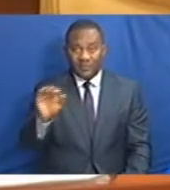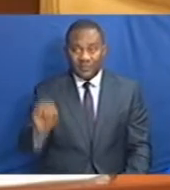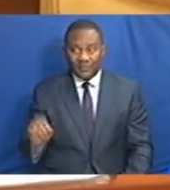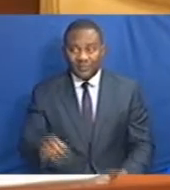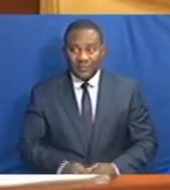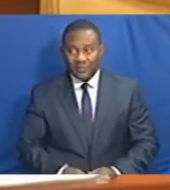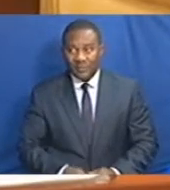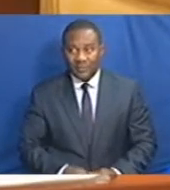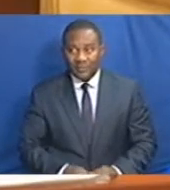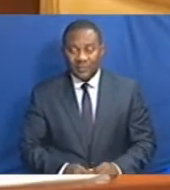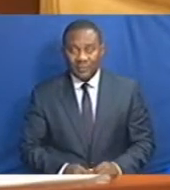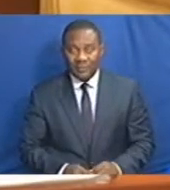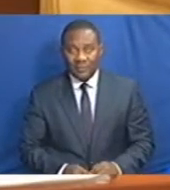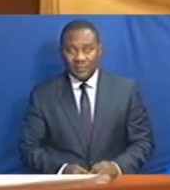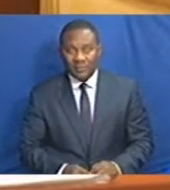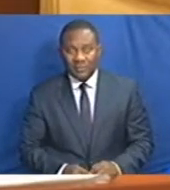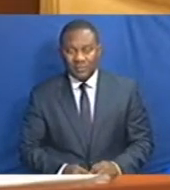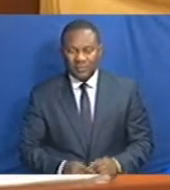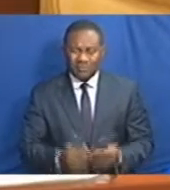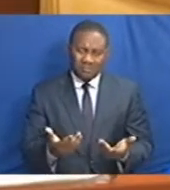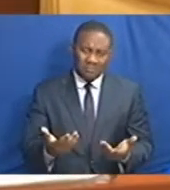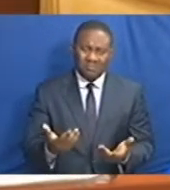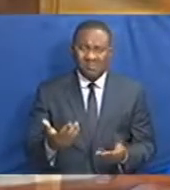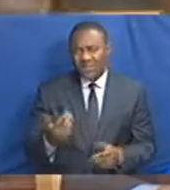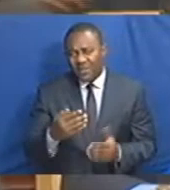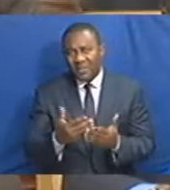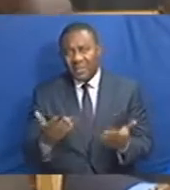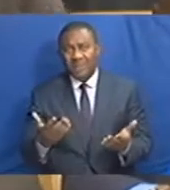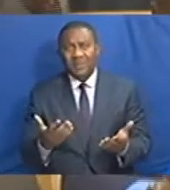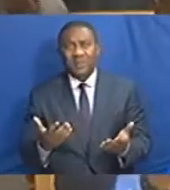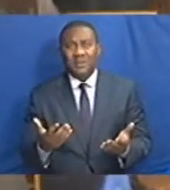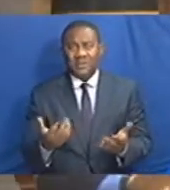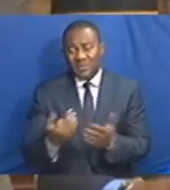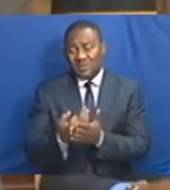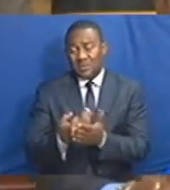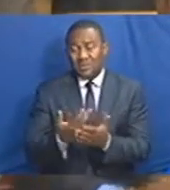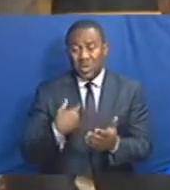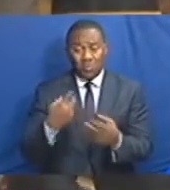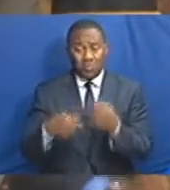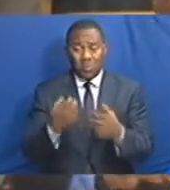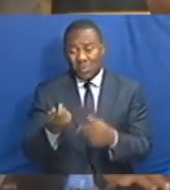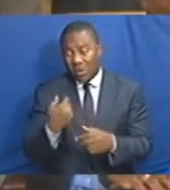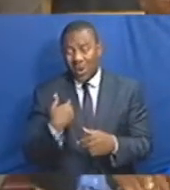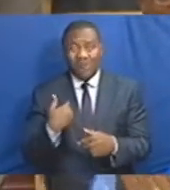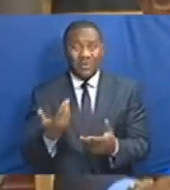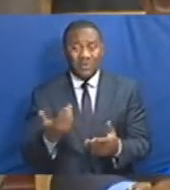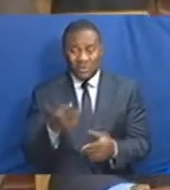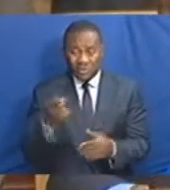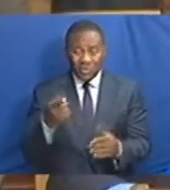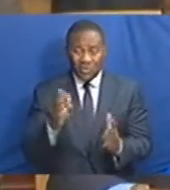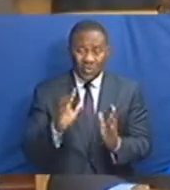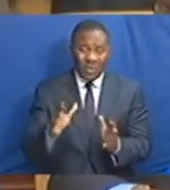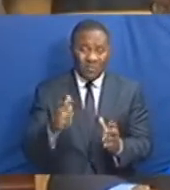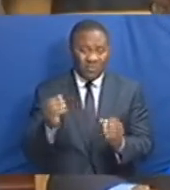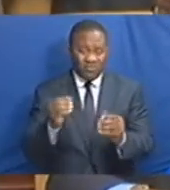with even with few hitches that we've had as far as the financial sector, which was created by you, because you